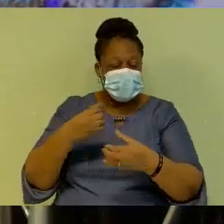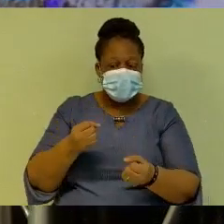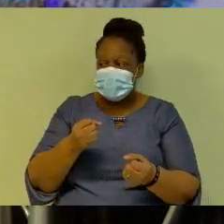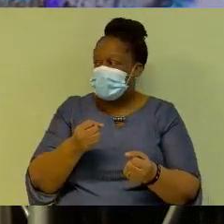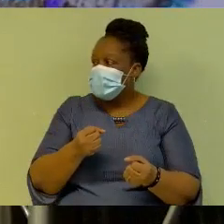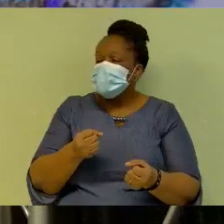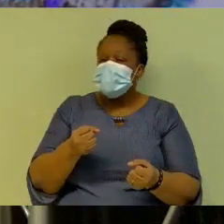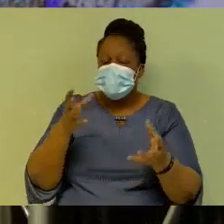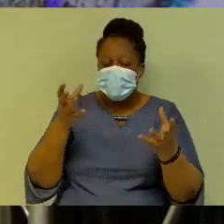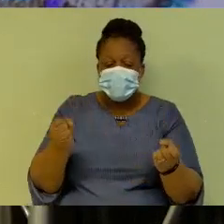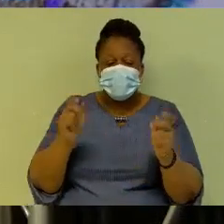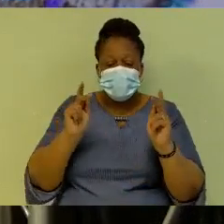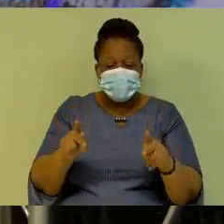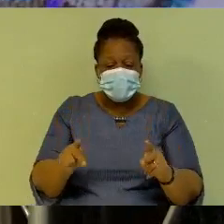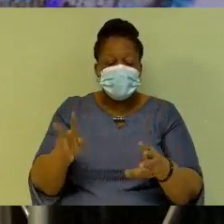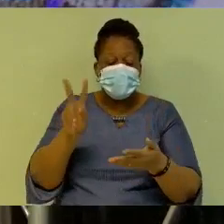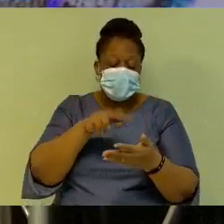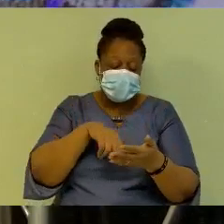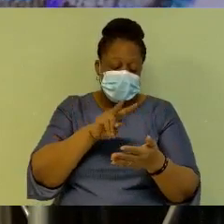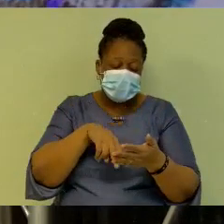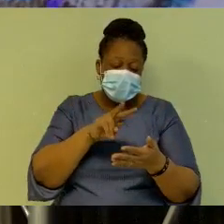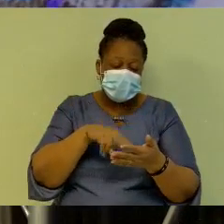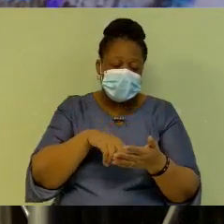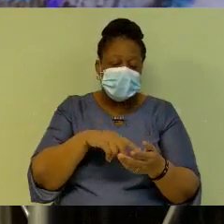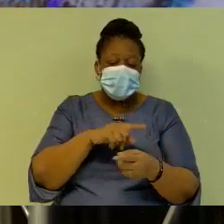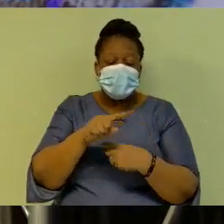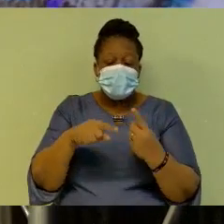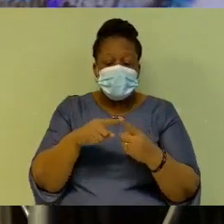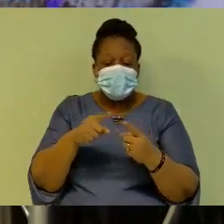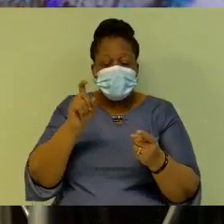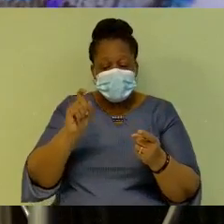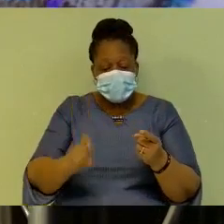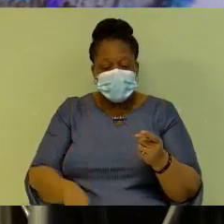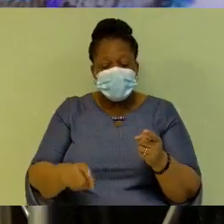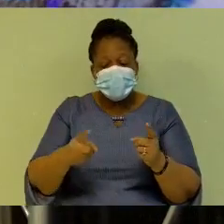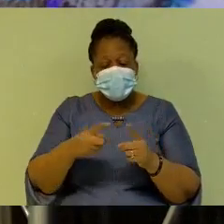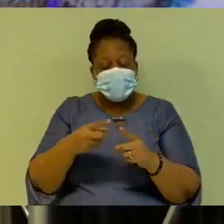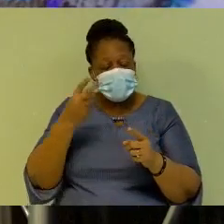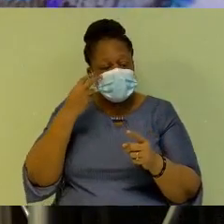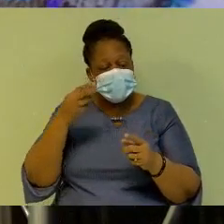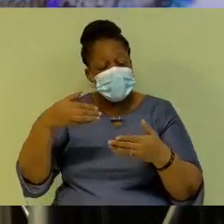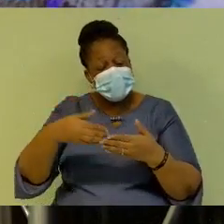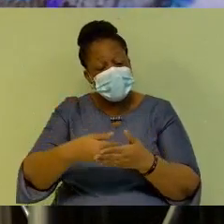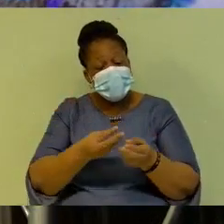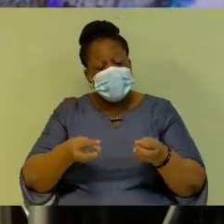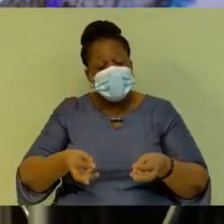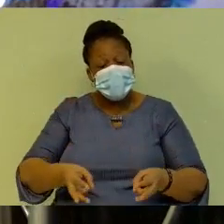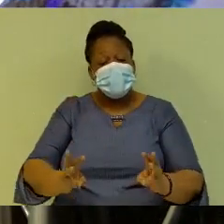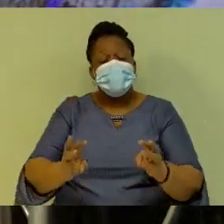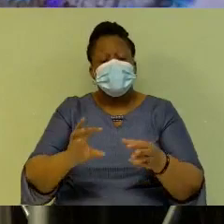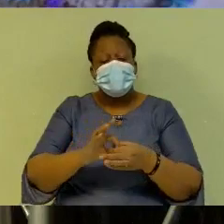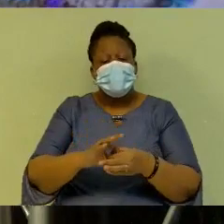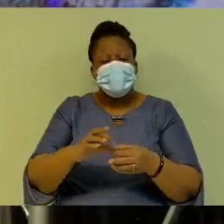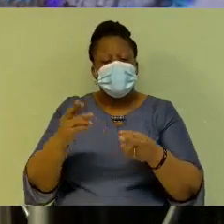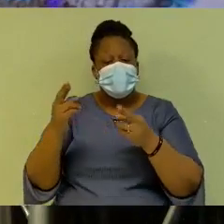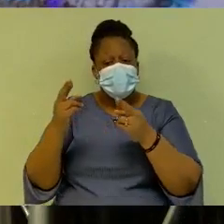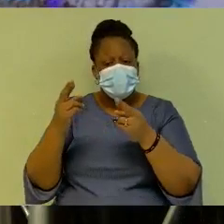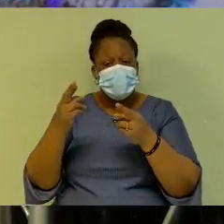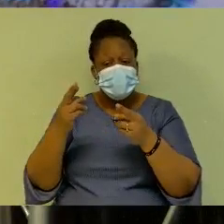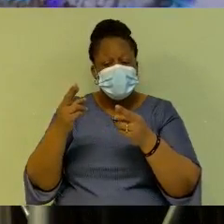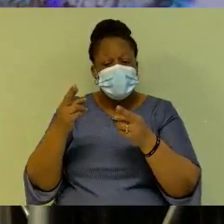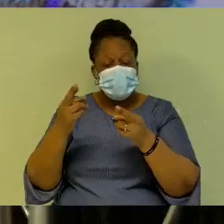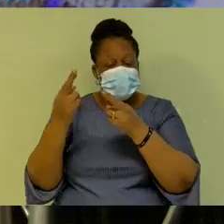reading for world leaders at this time when there is serious need to chart a new course in terms of the role, education,